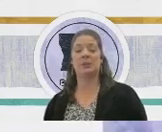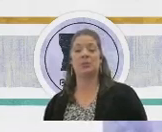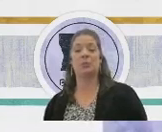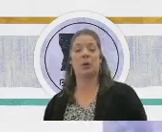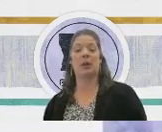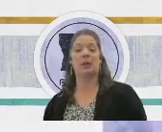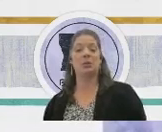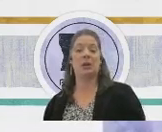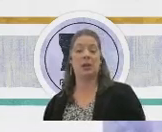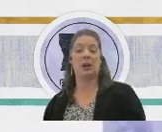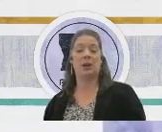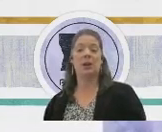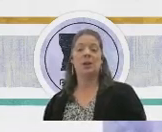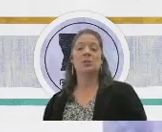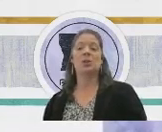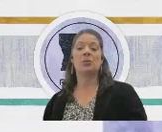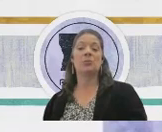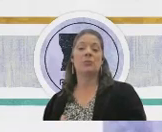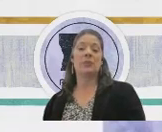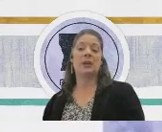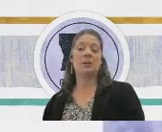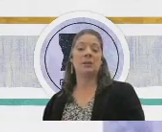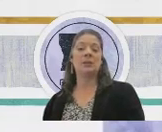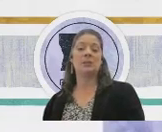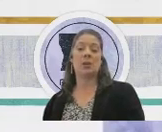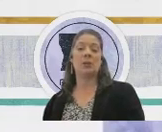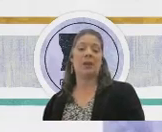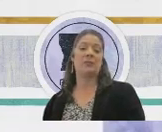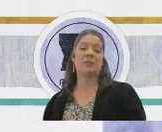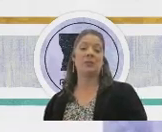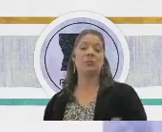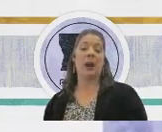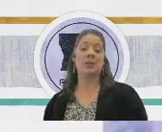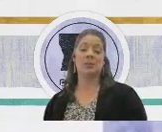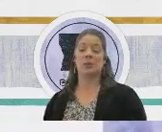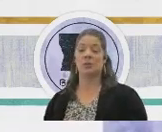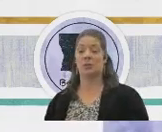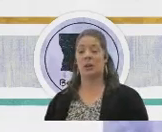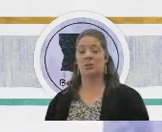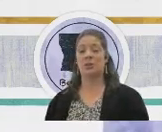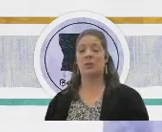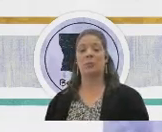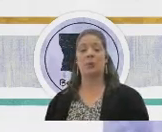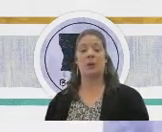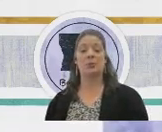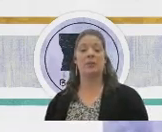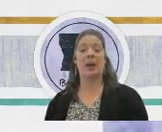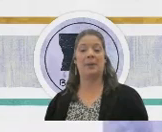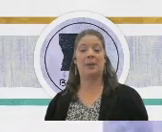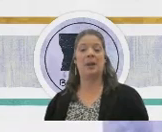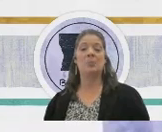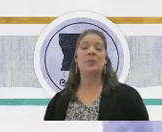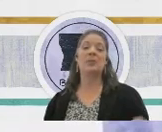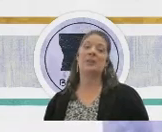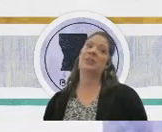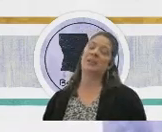are attempting to work in childcare. So they not only don't have the legal right to search their registry for a pre-K-12